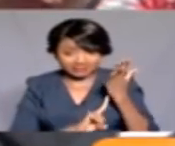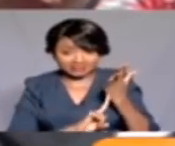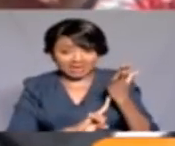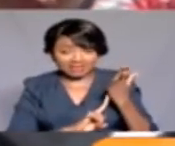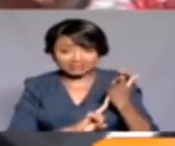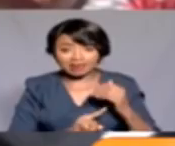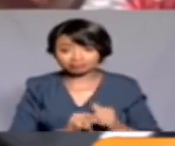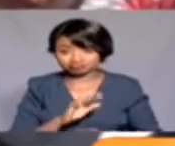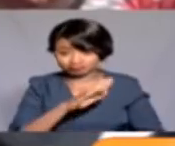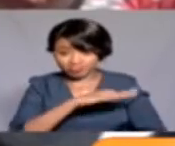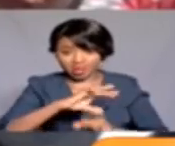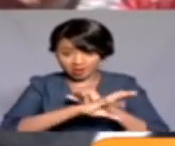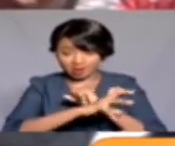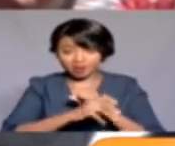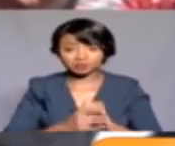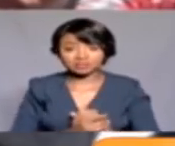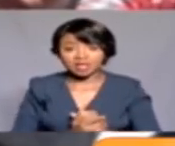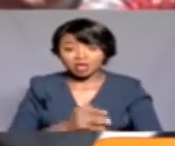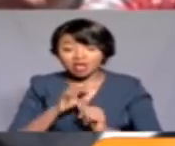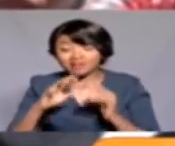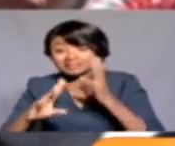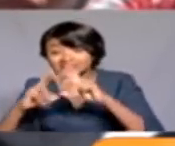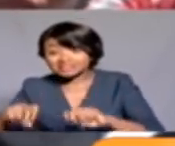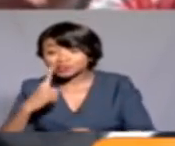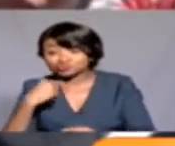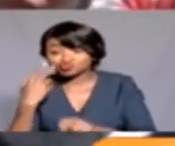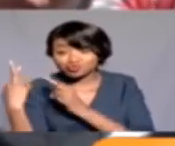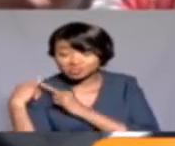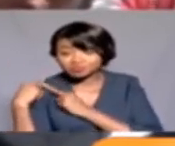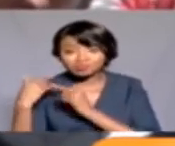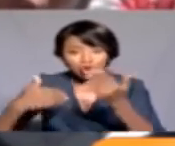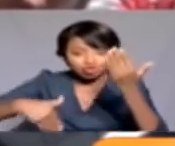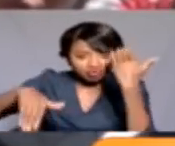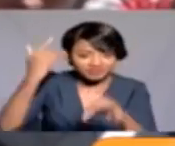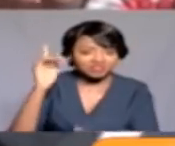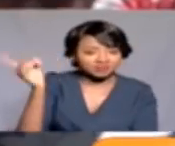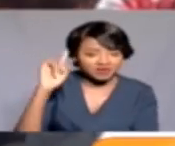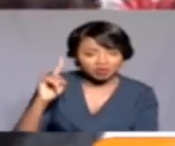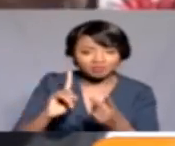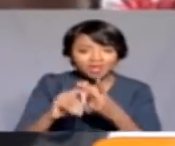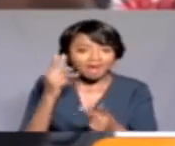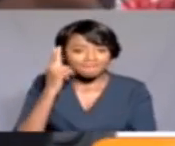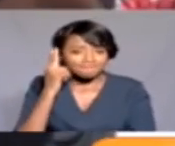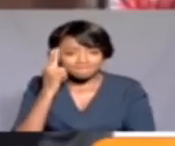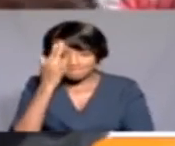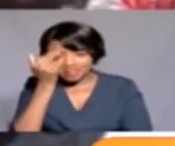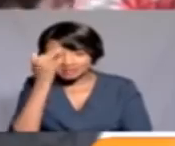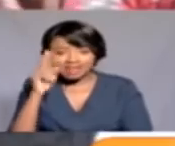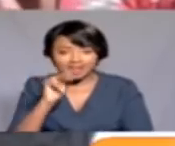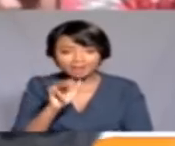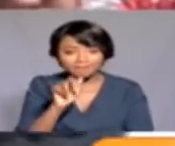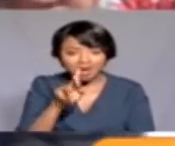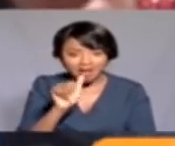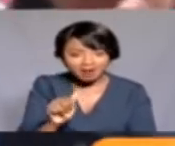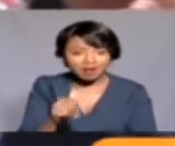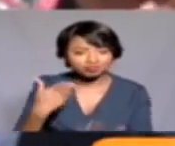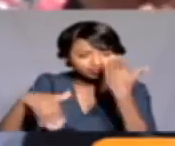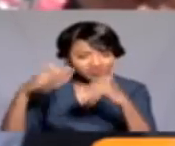the researchers from University of Nairobi, Masai Mara University, and other institutions